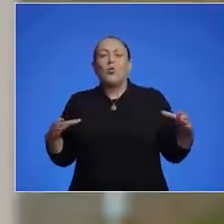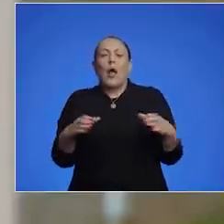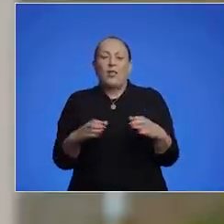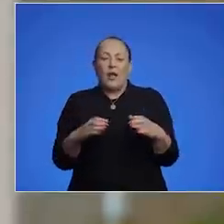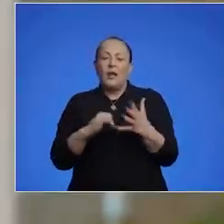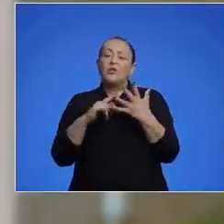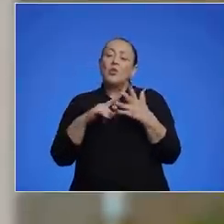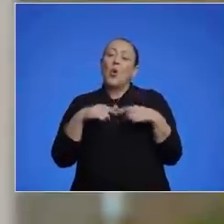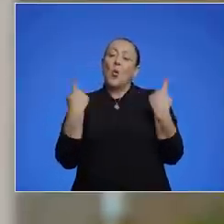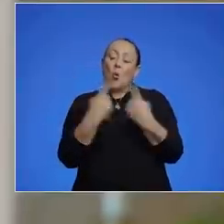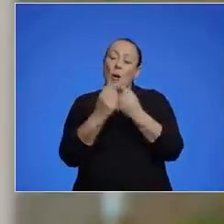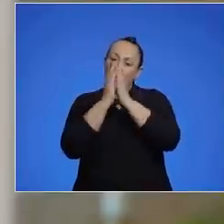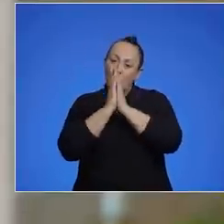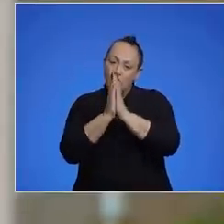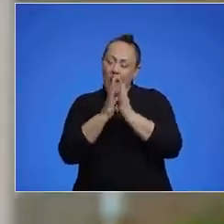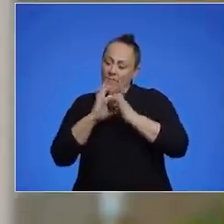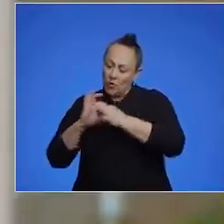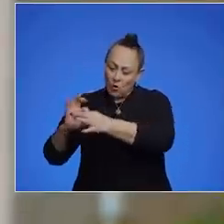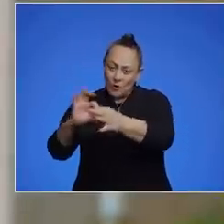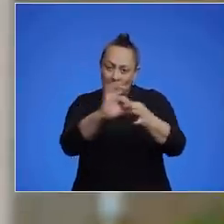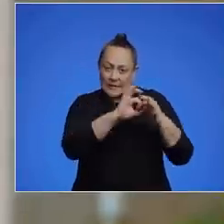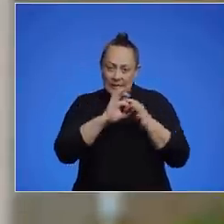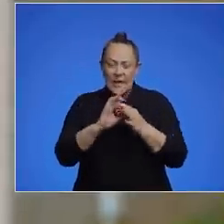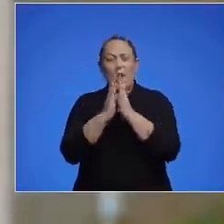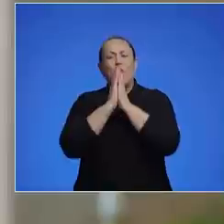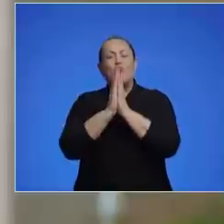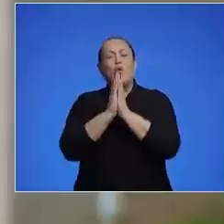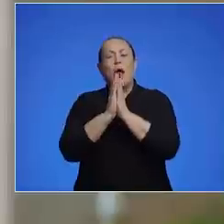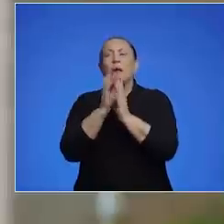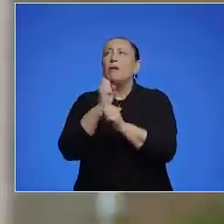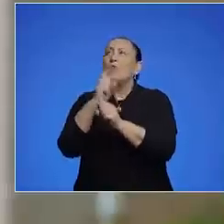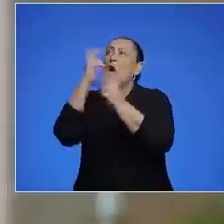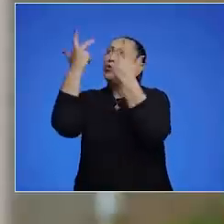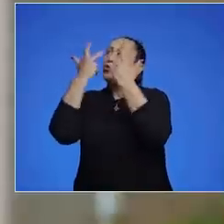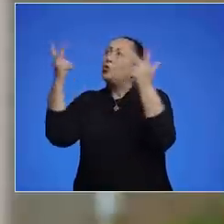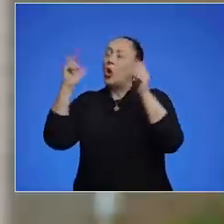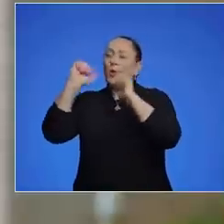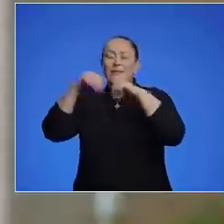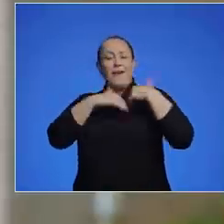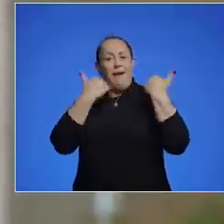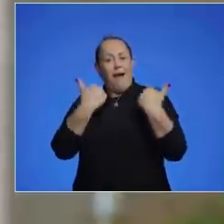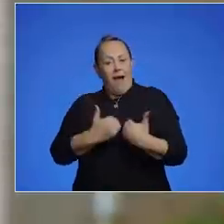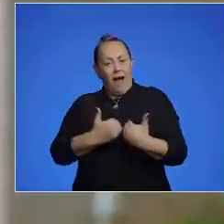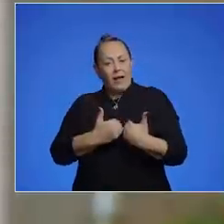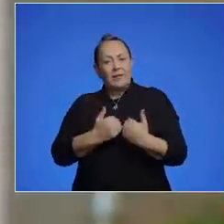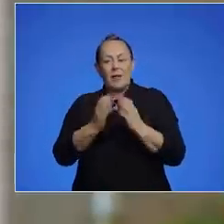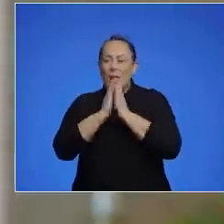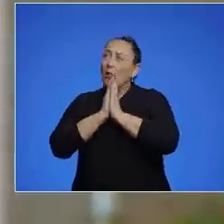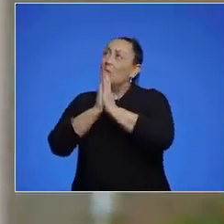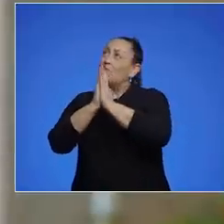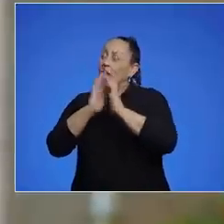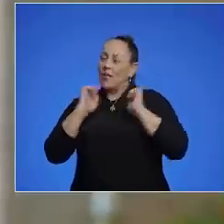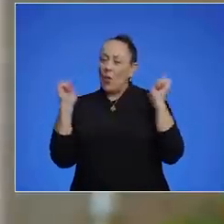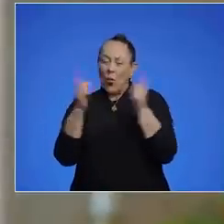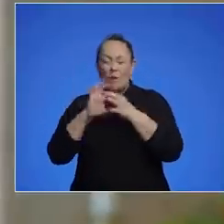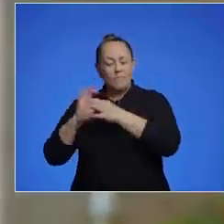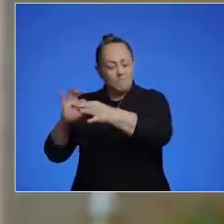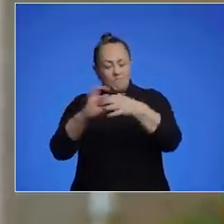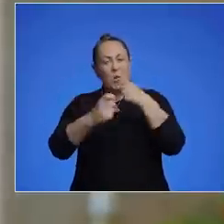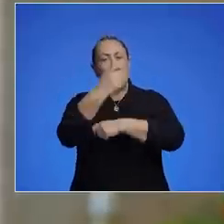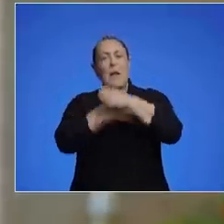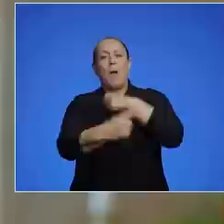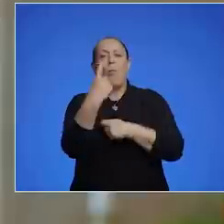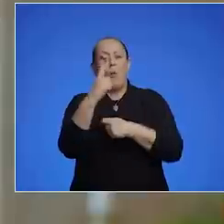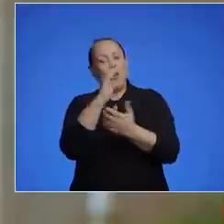pray for unity. We also pray that God would show us his heart, that his prayer that all would be one would be